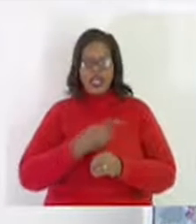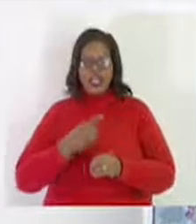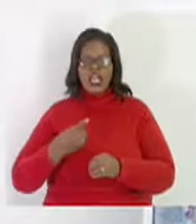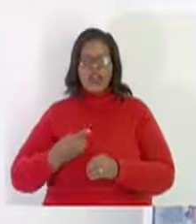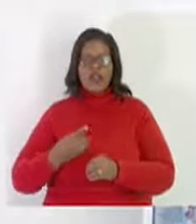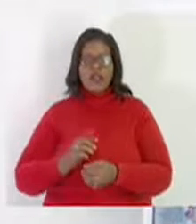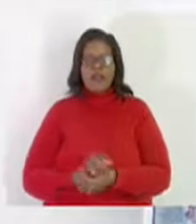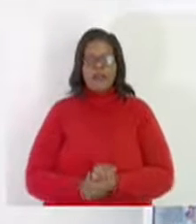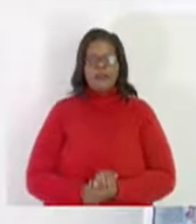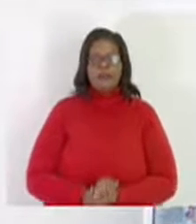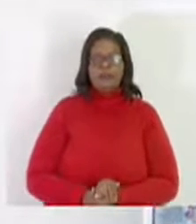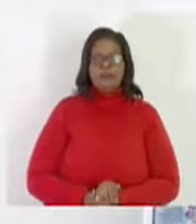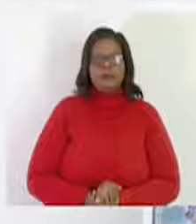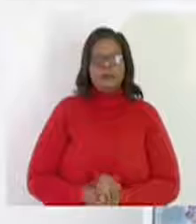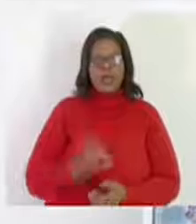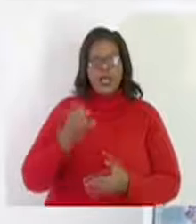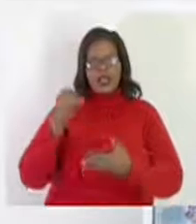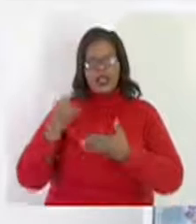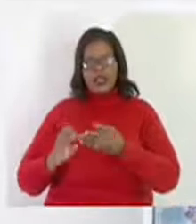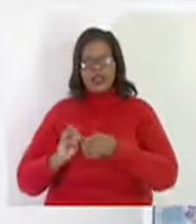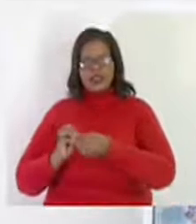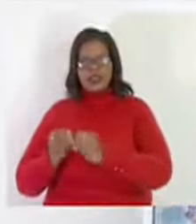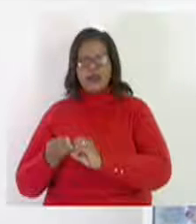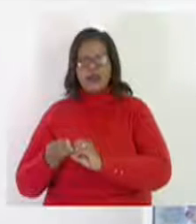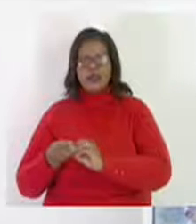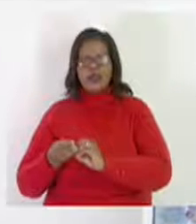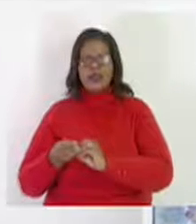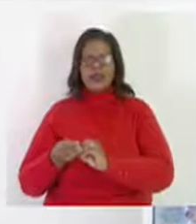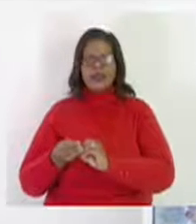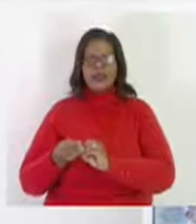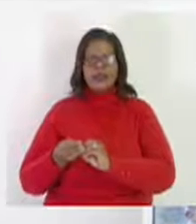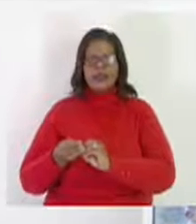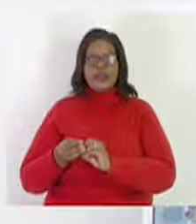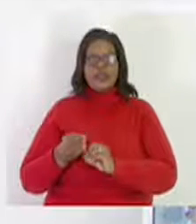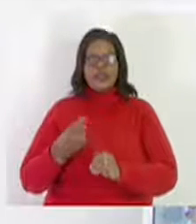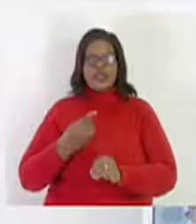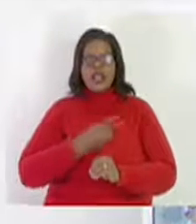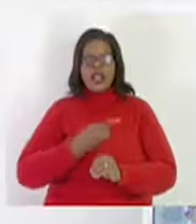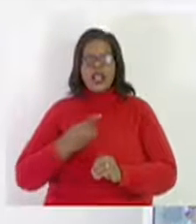And the last number, which is the biggest, will be